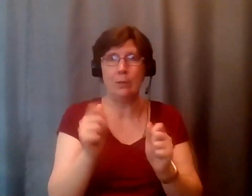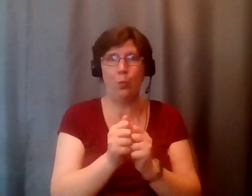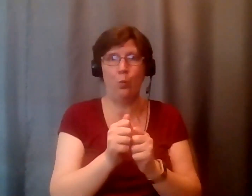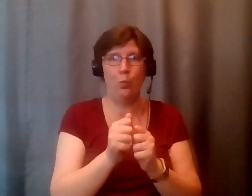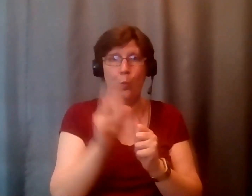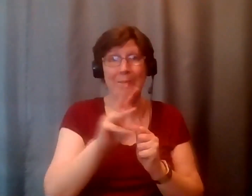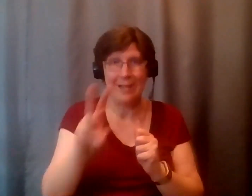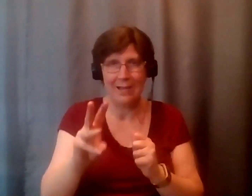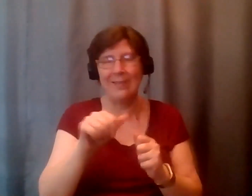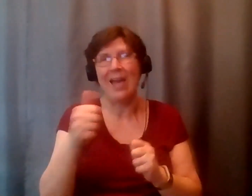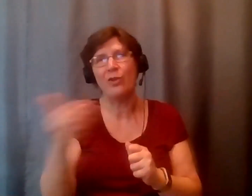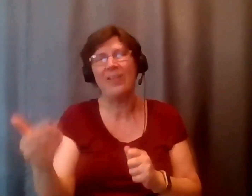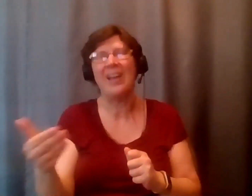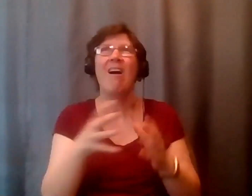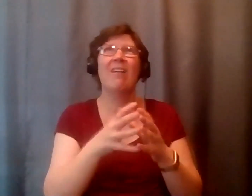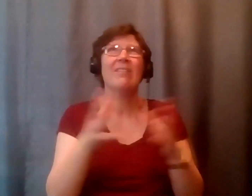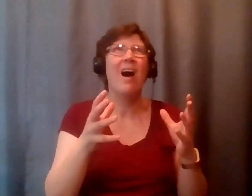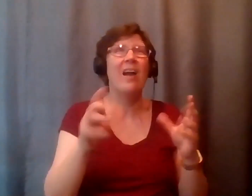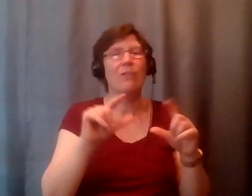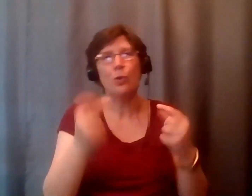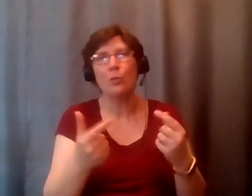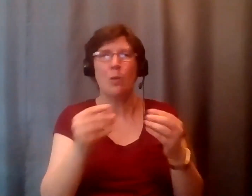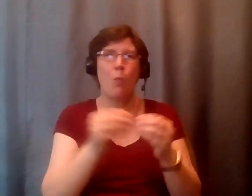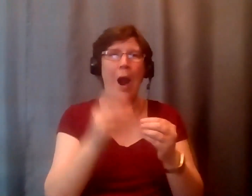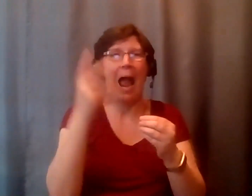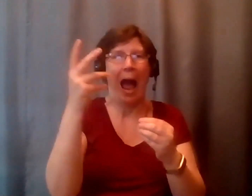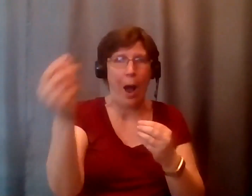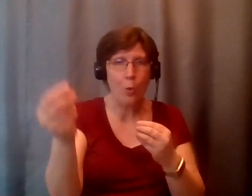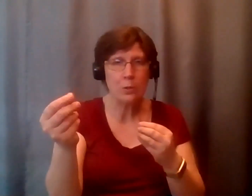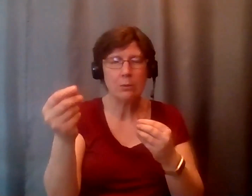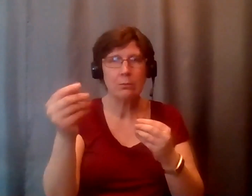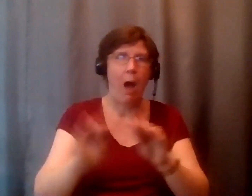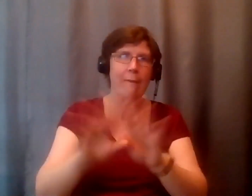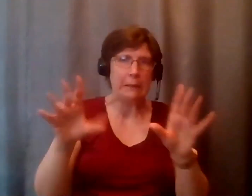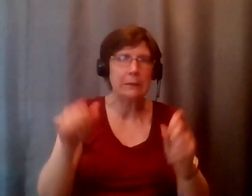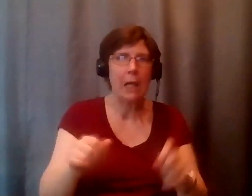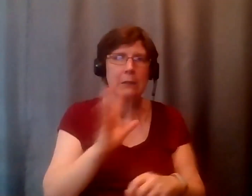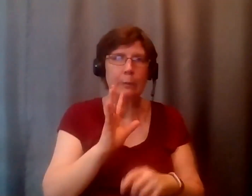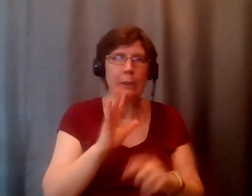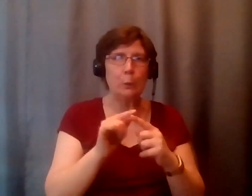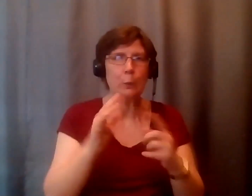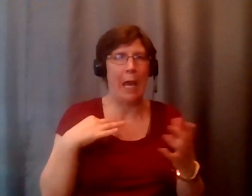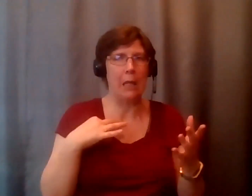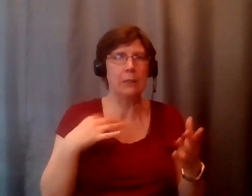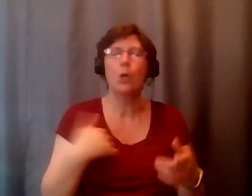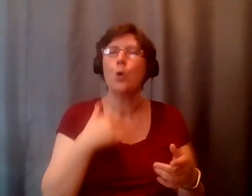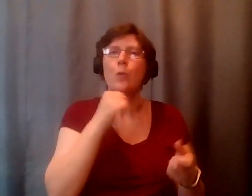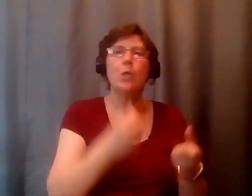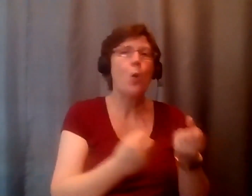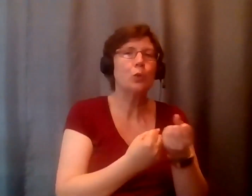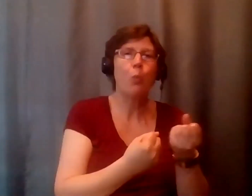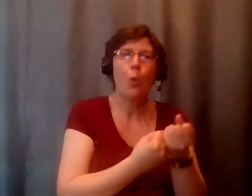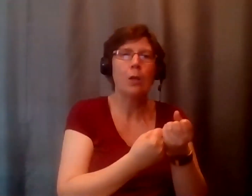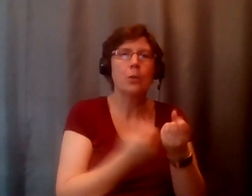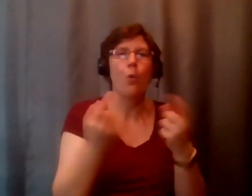that maybe are more out and can speak to candidates. Like, we don't support or